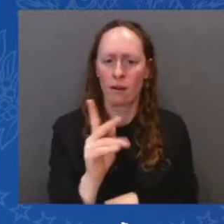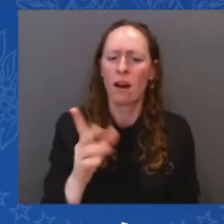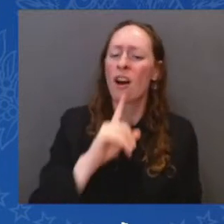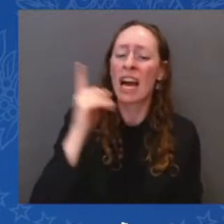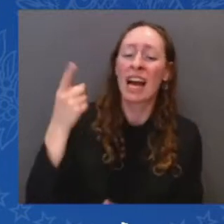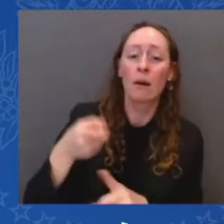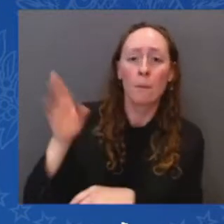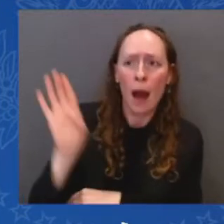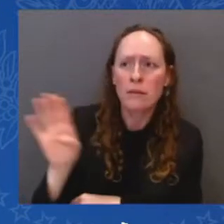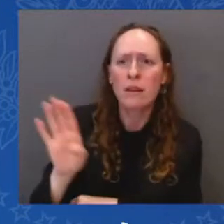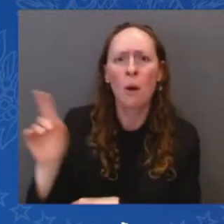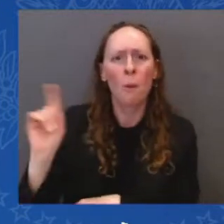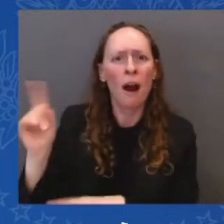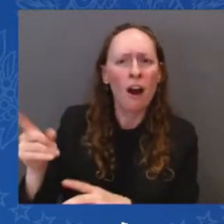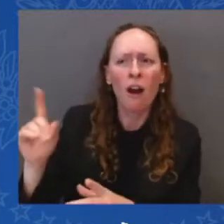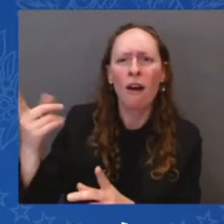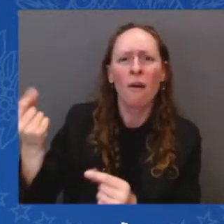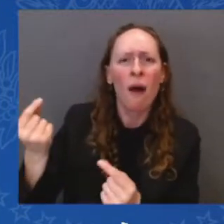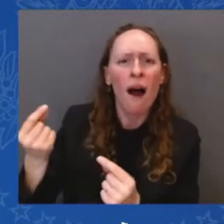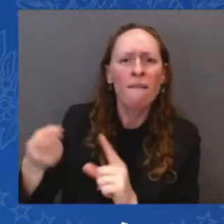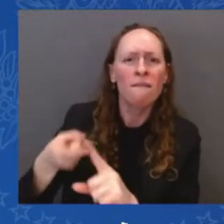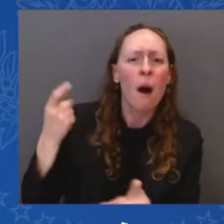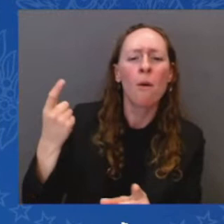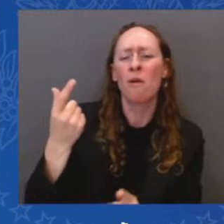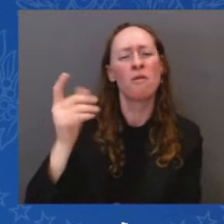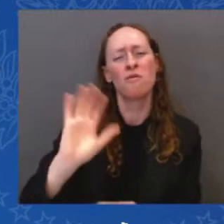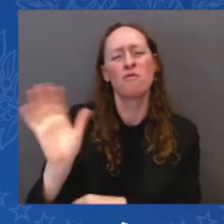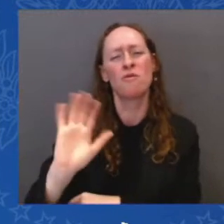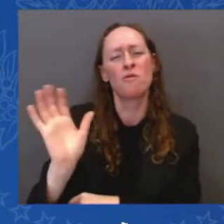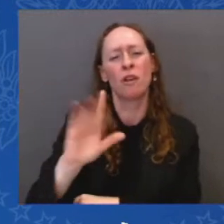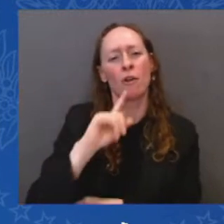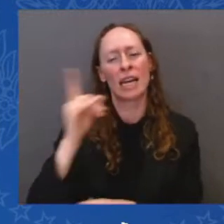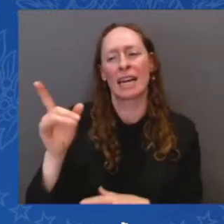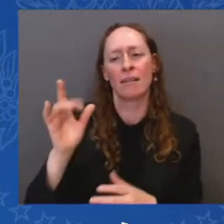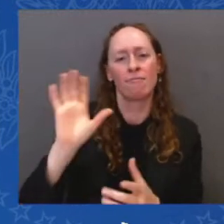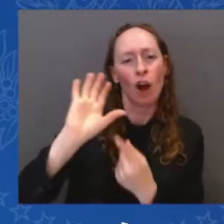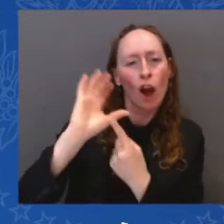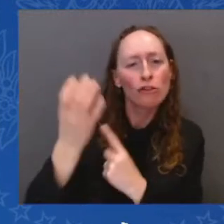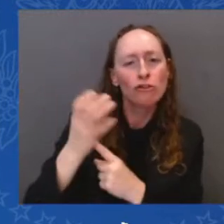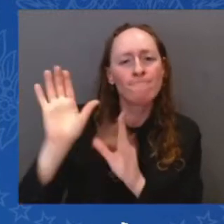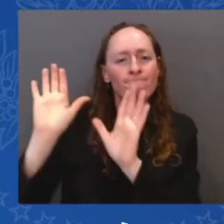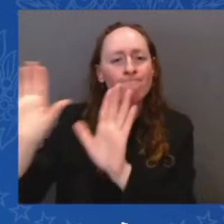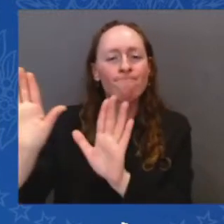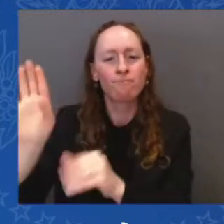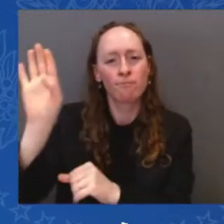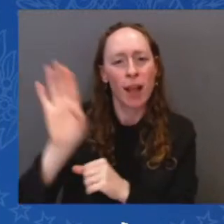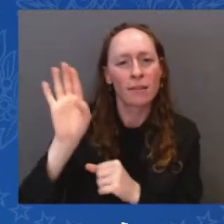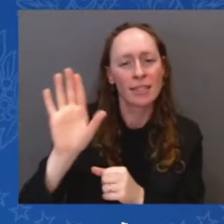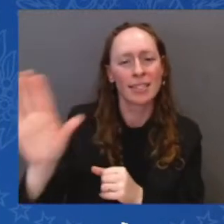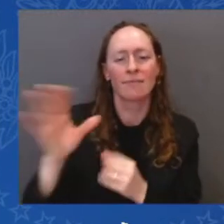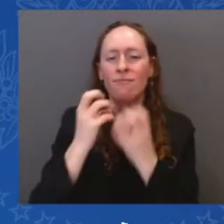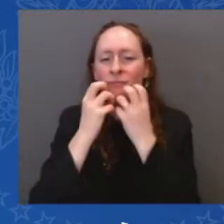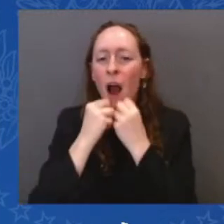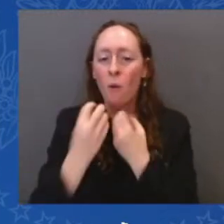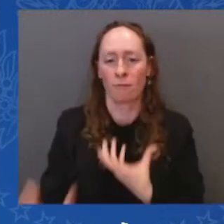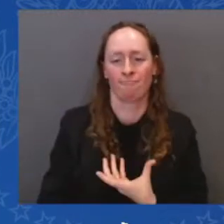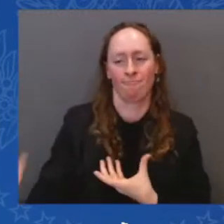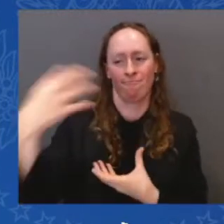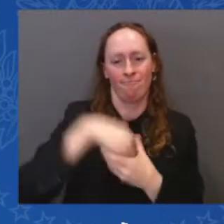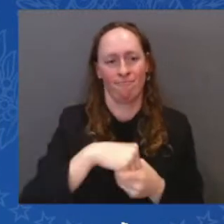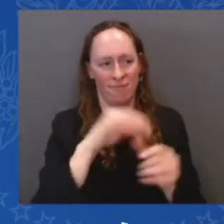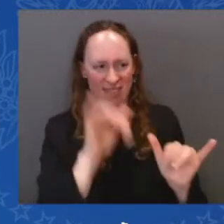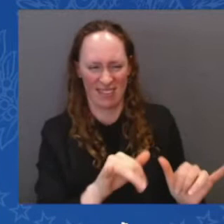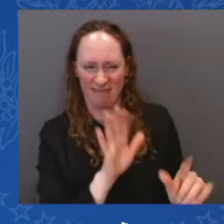him, the values that have guided his whole life. It's about the father and mother, both veterans of World War